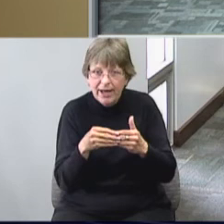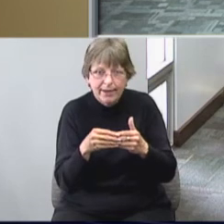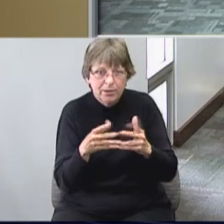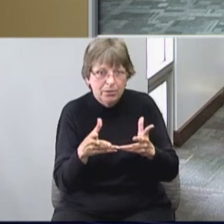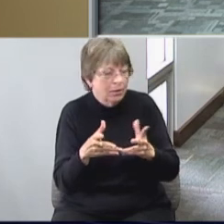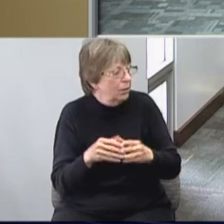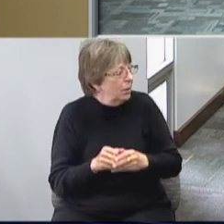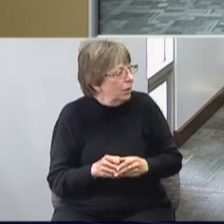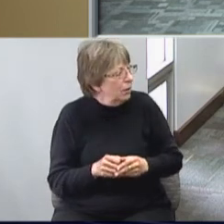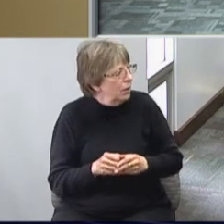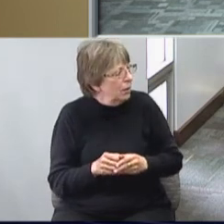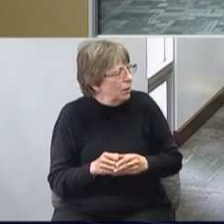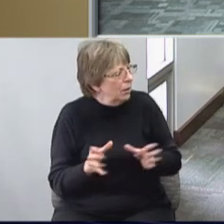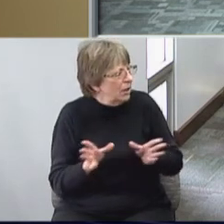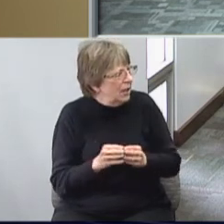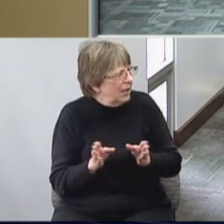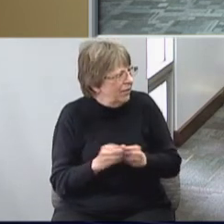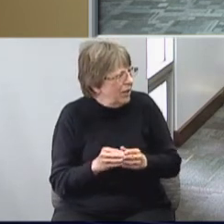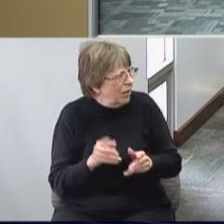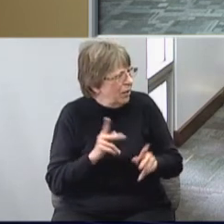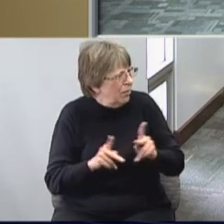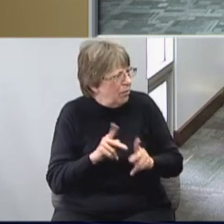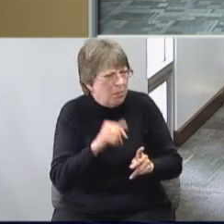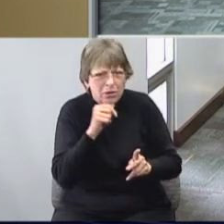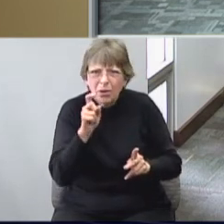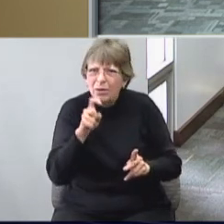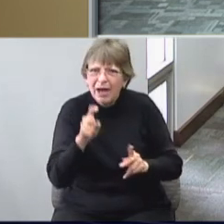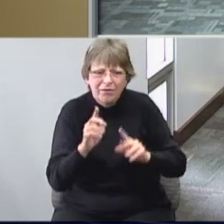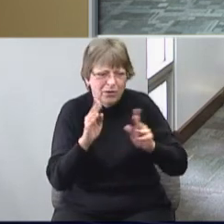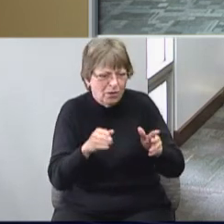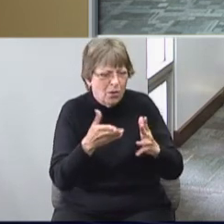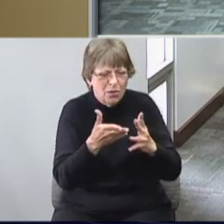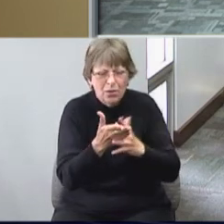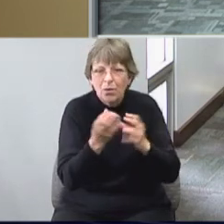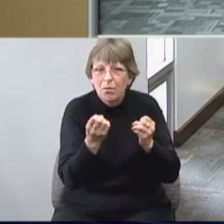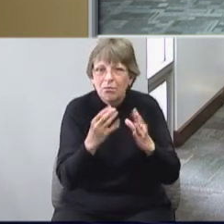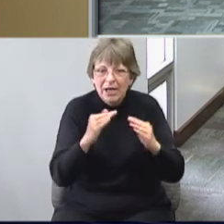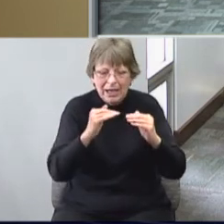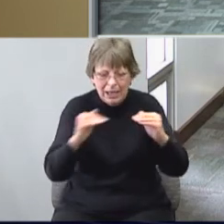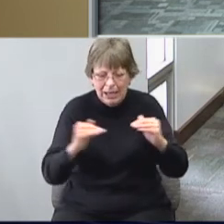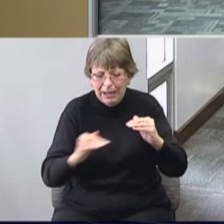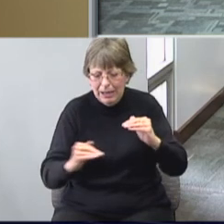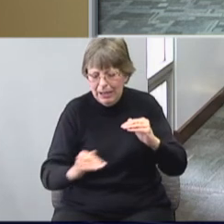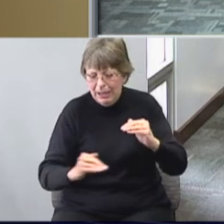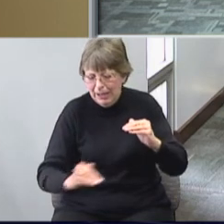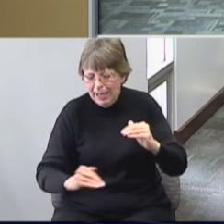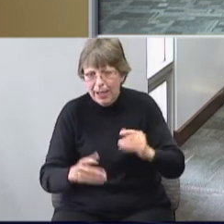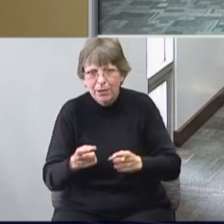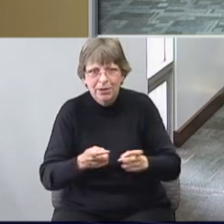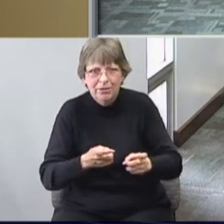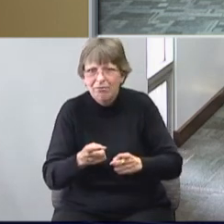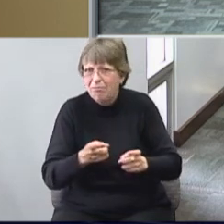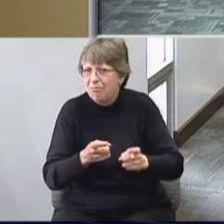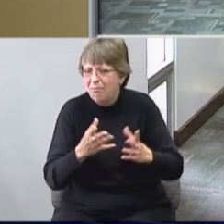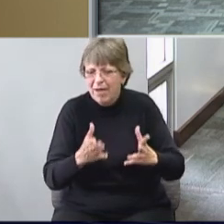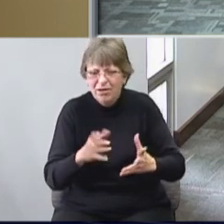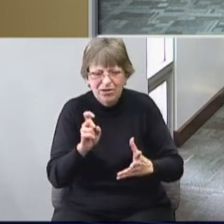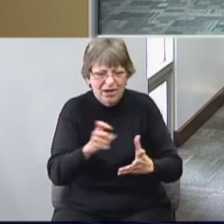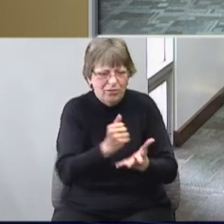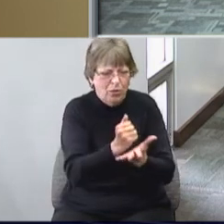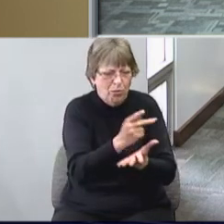The convention people don't have to go through many layers of management that has to approve and not approve,